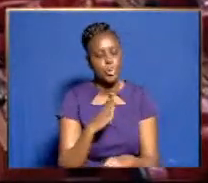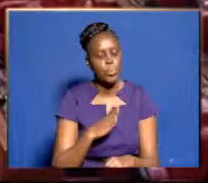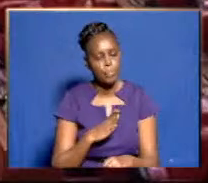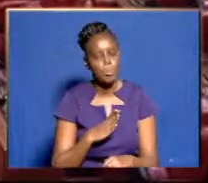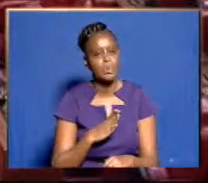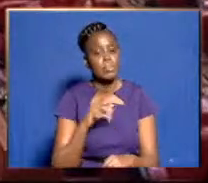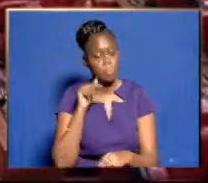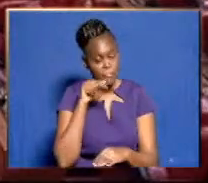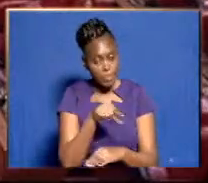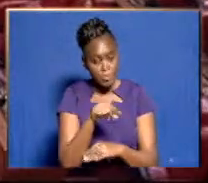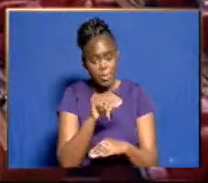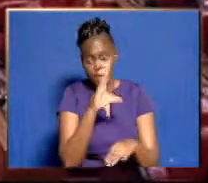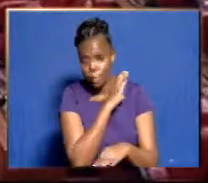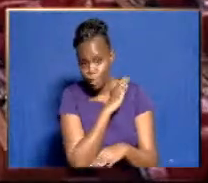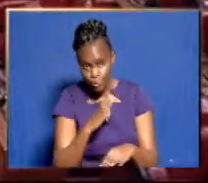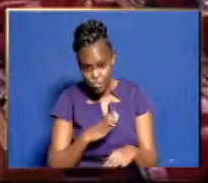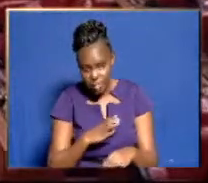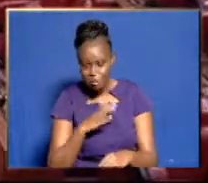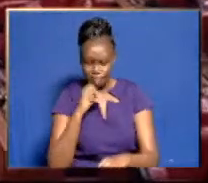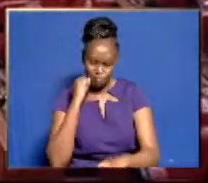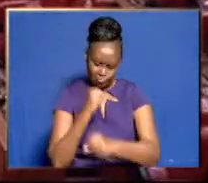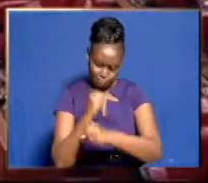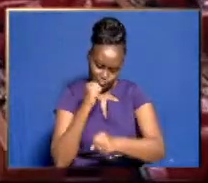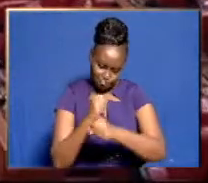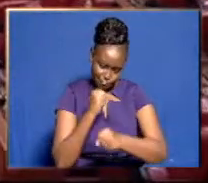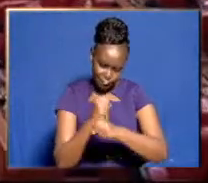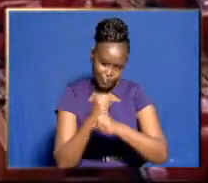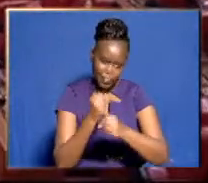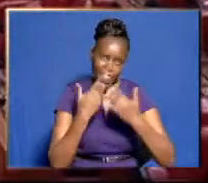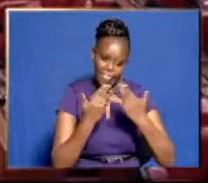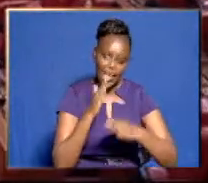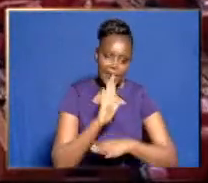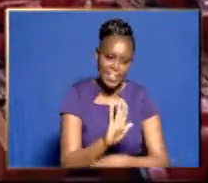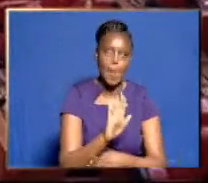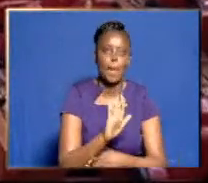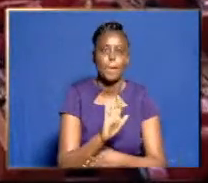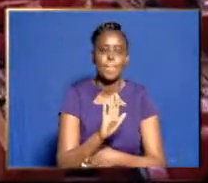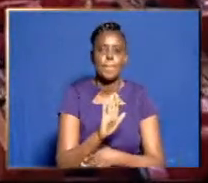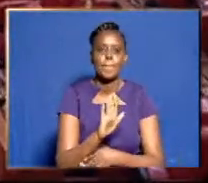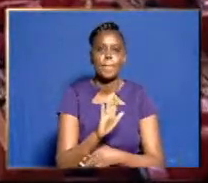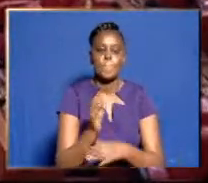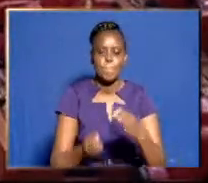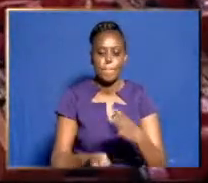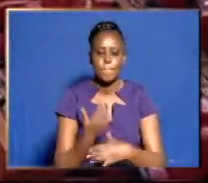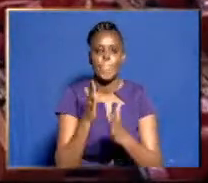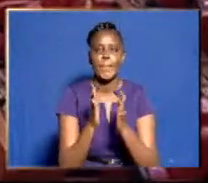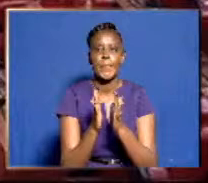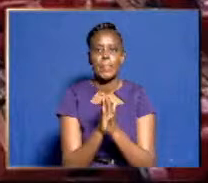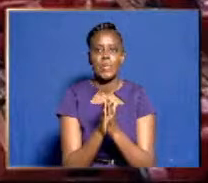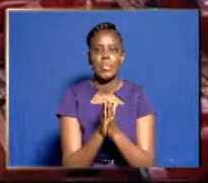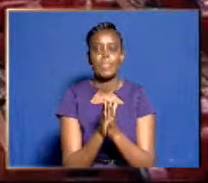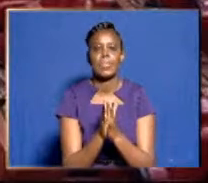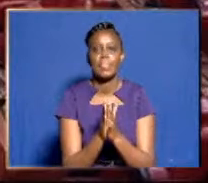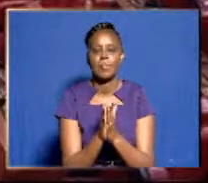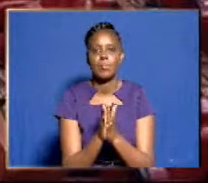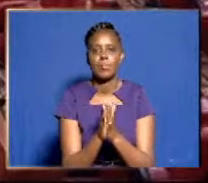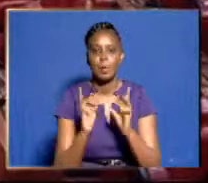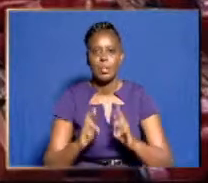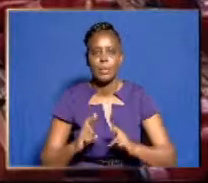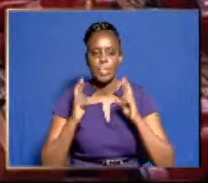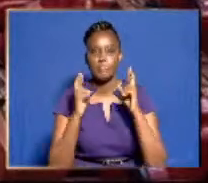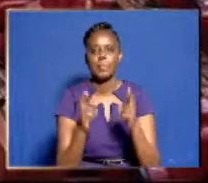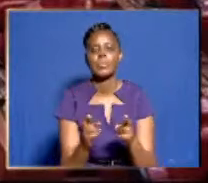putting in a lot of work in coming up with this